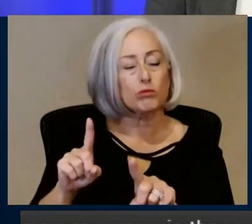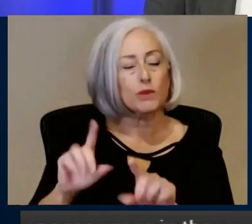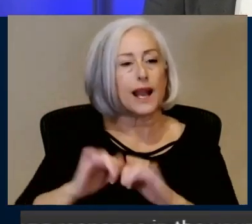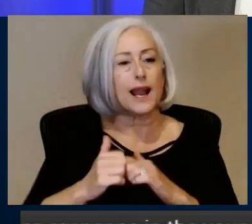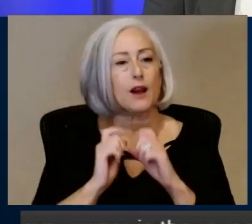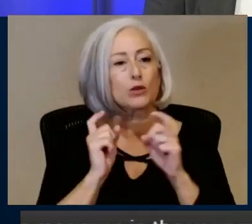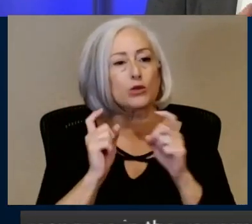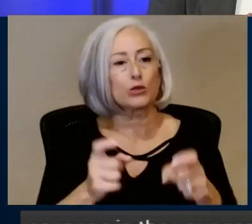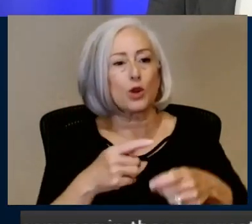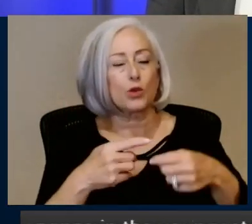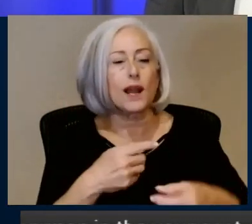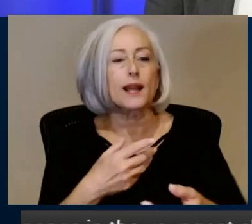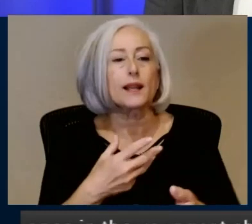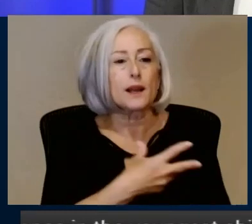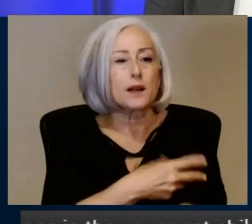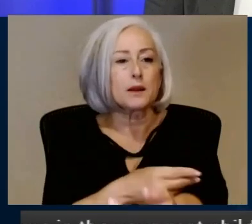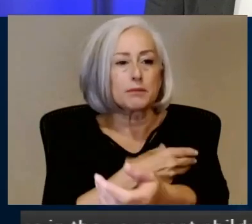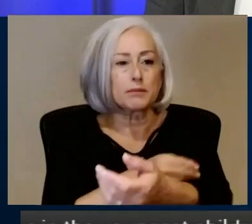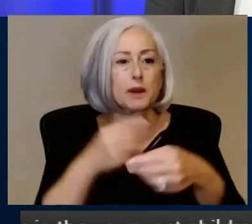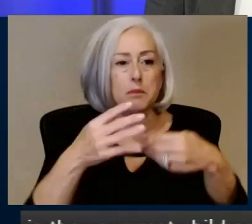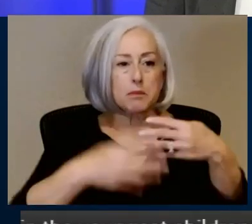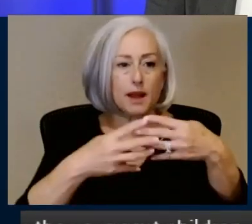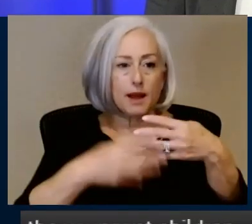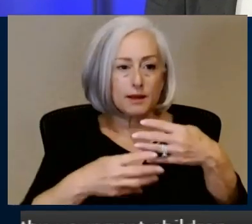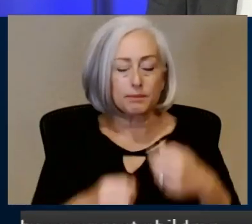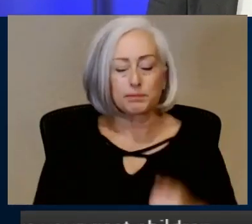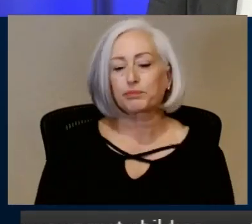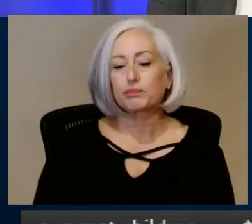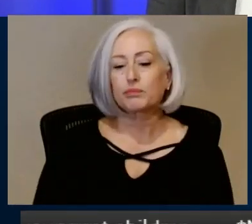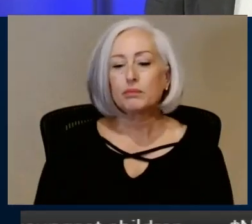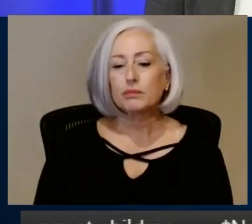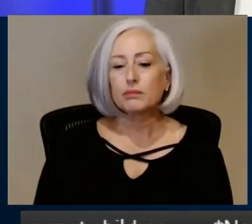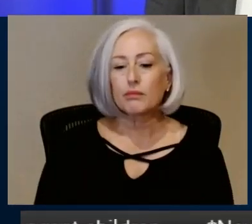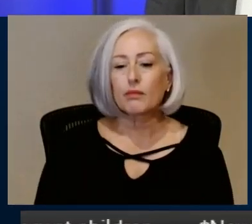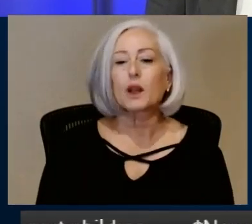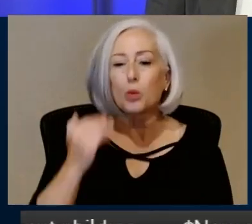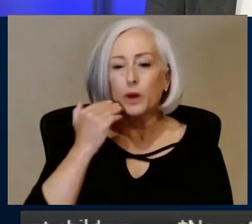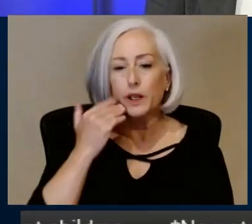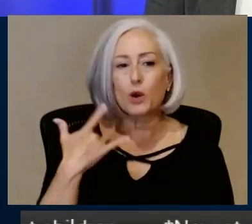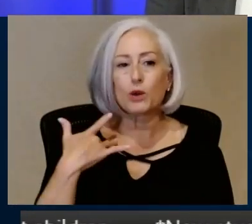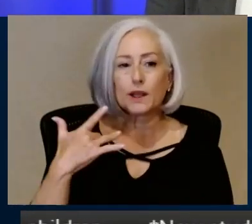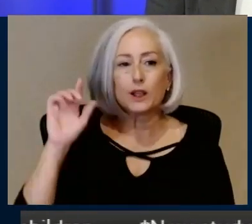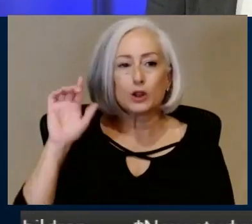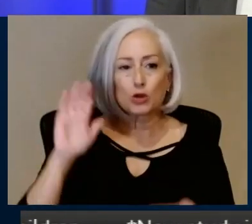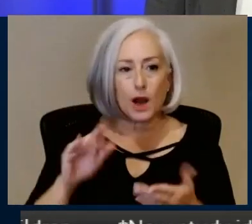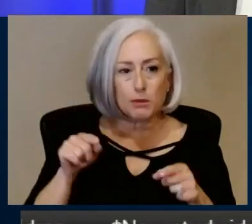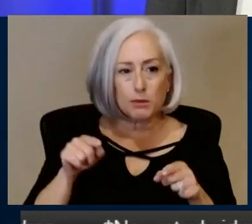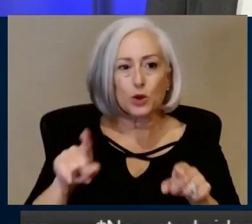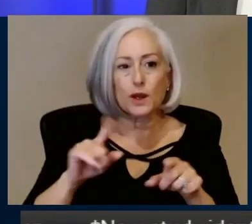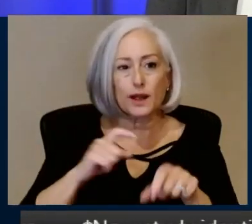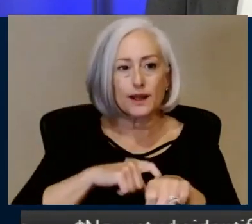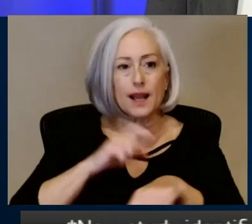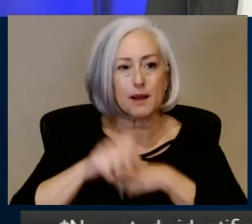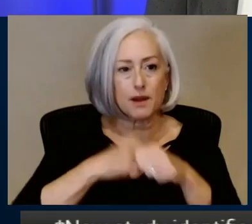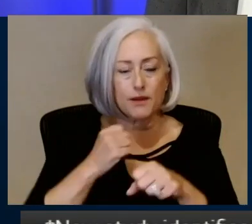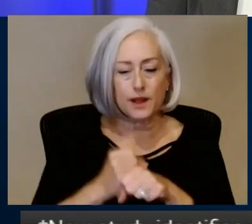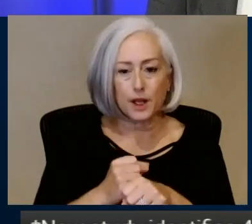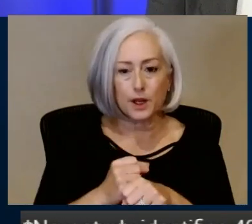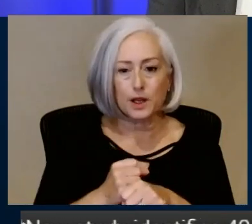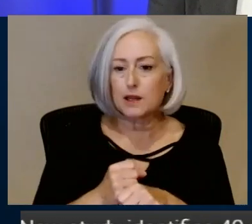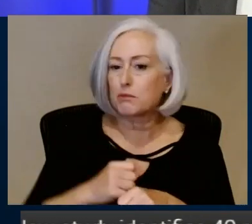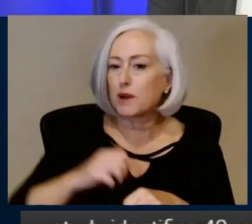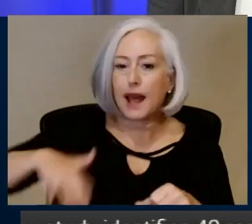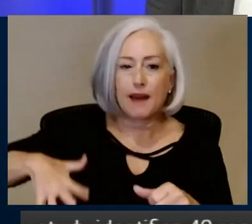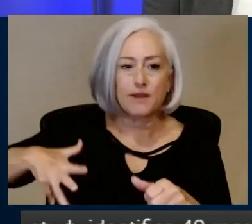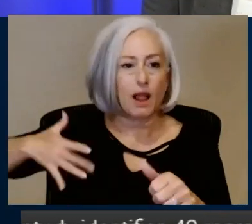blood supplies do drop this time of year. We know that, but with the blood supply still not fully recovered from the pandemic, how bad